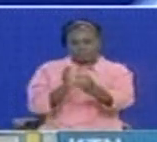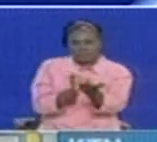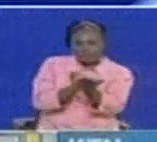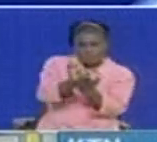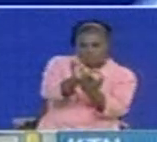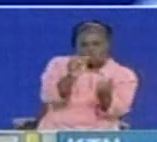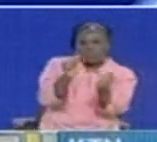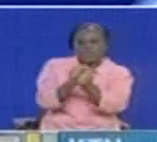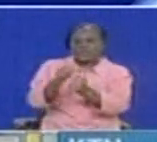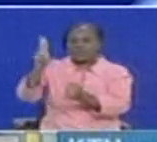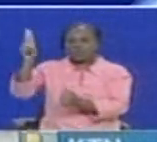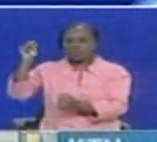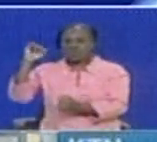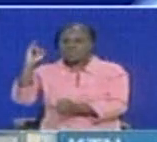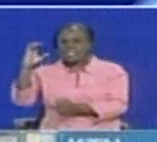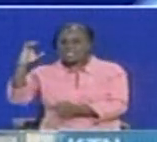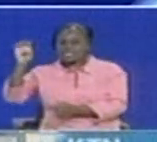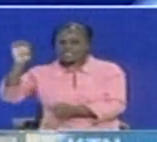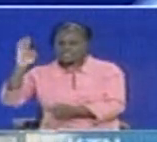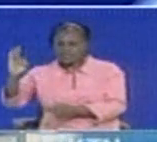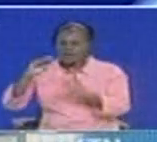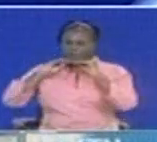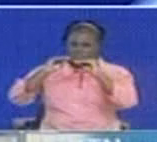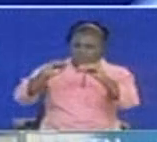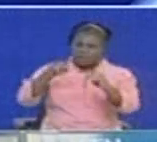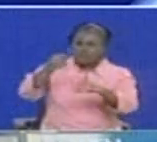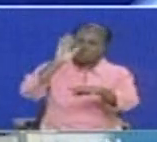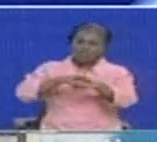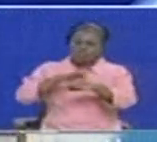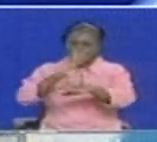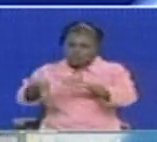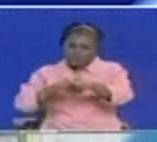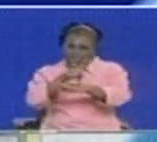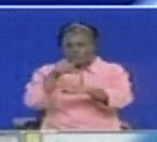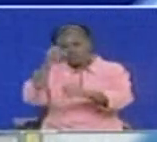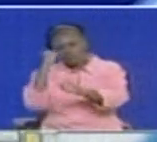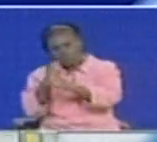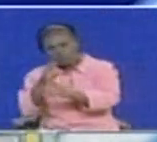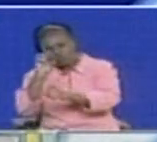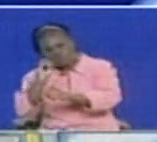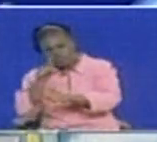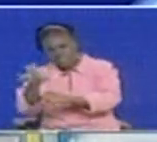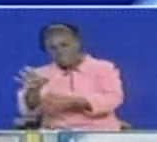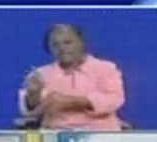over the years. Right. Train them. So if you're good in film, we train you in film. If you're good in sports, whether it's football, basketball,